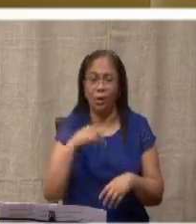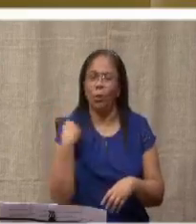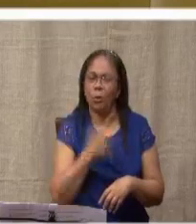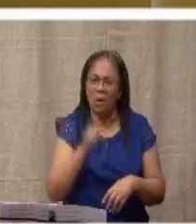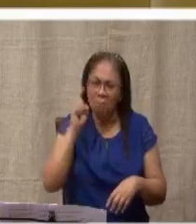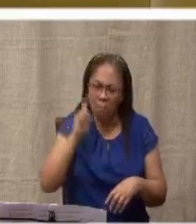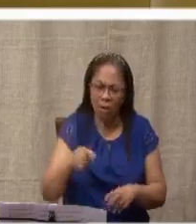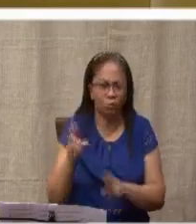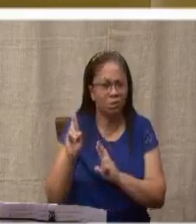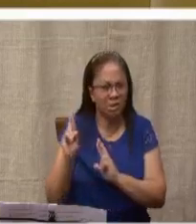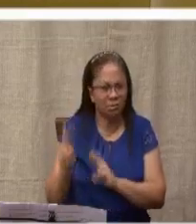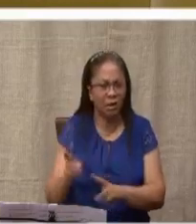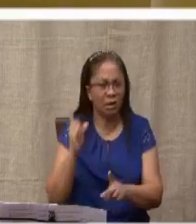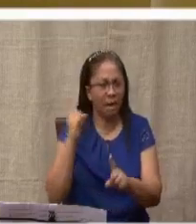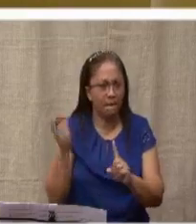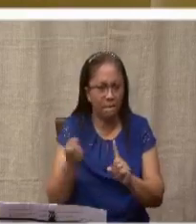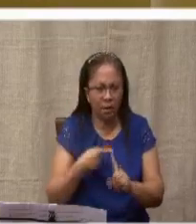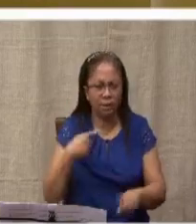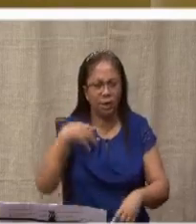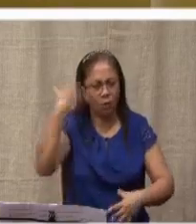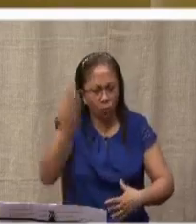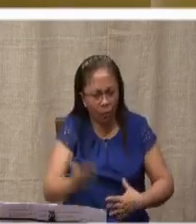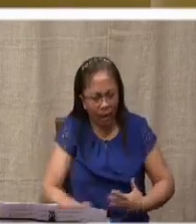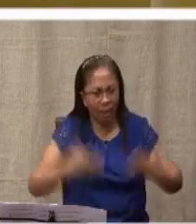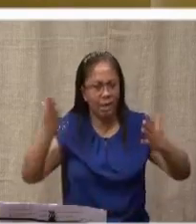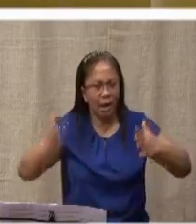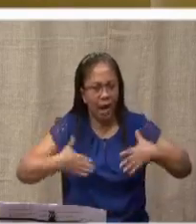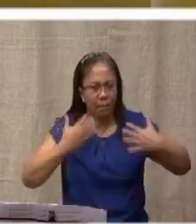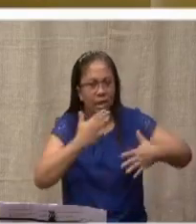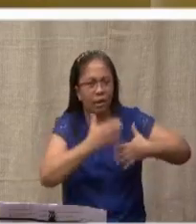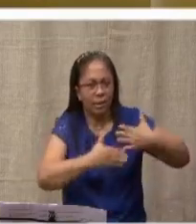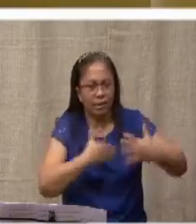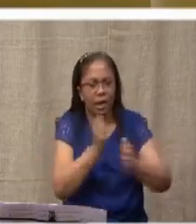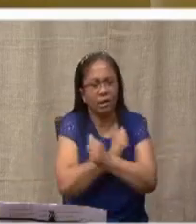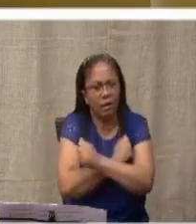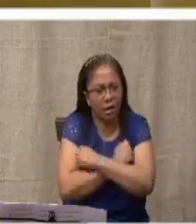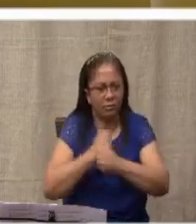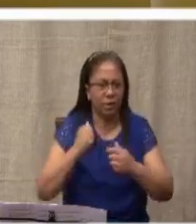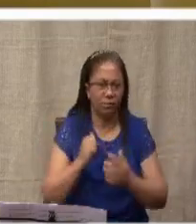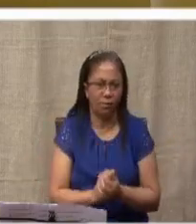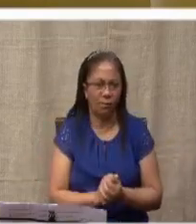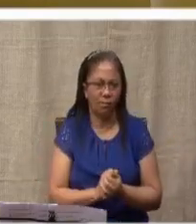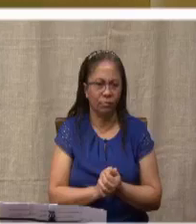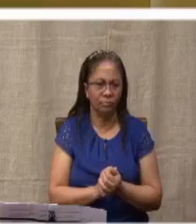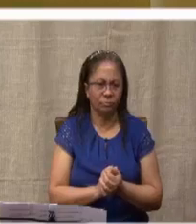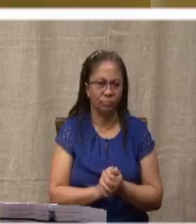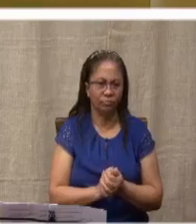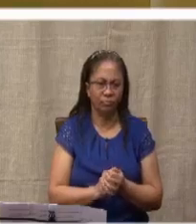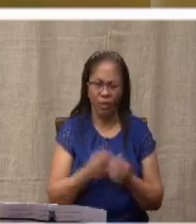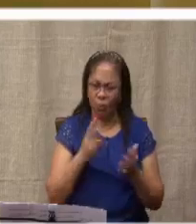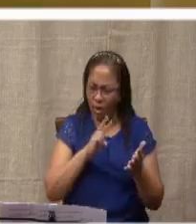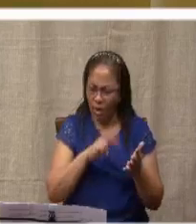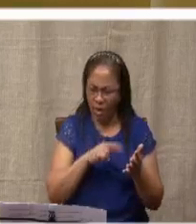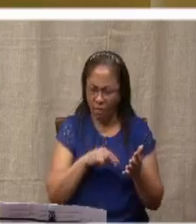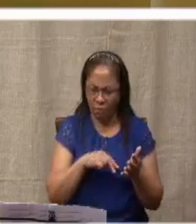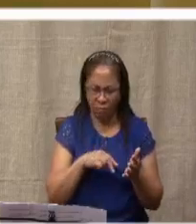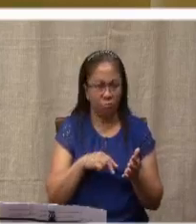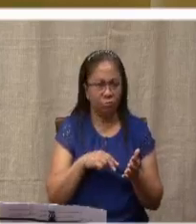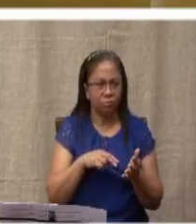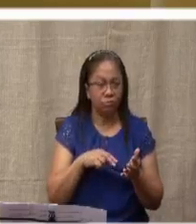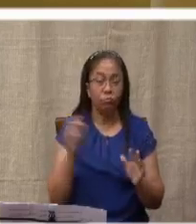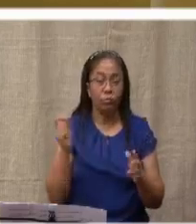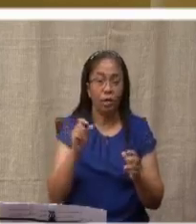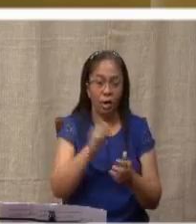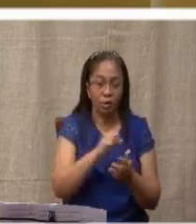around us one ancient writer speaking of our texts says it was right that jesus